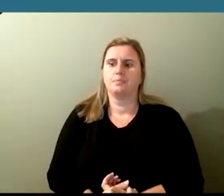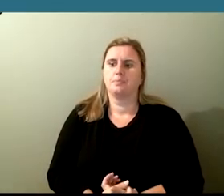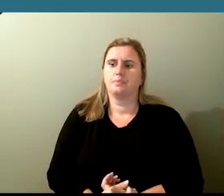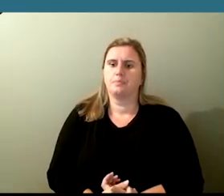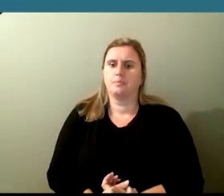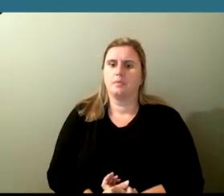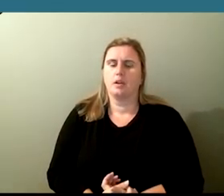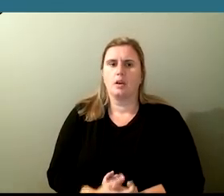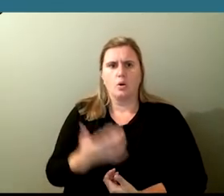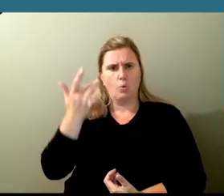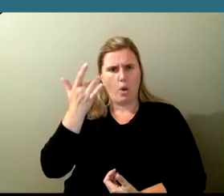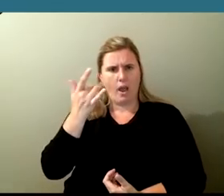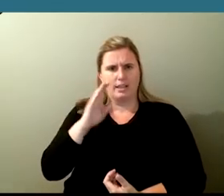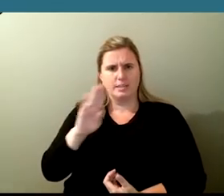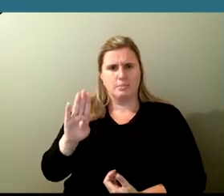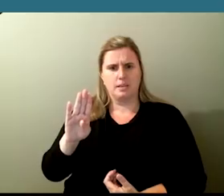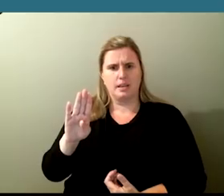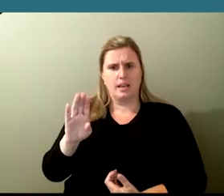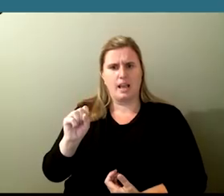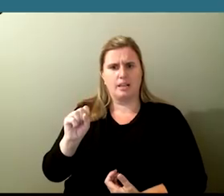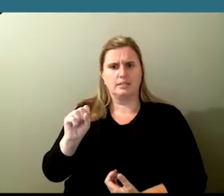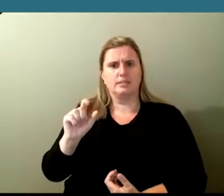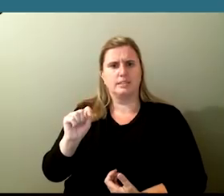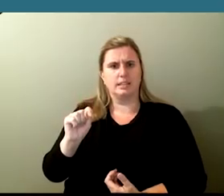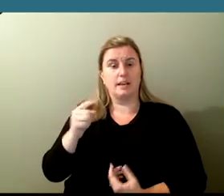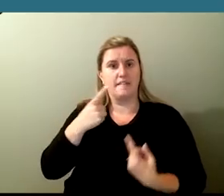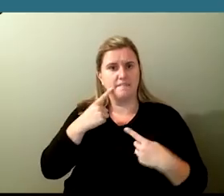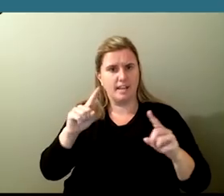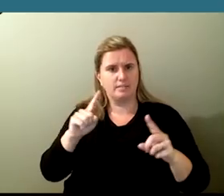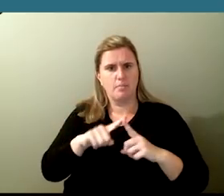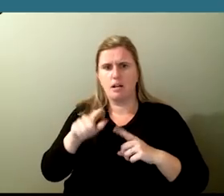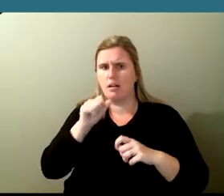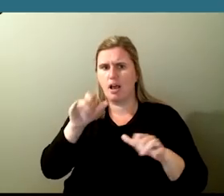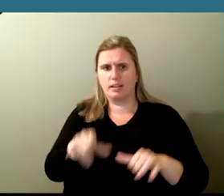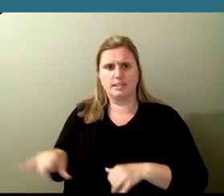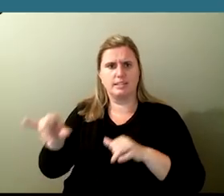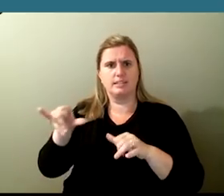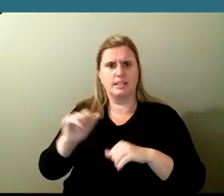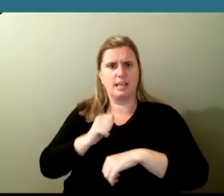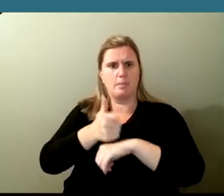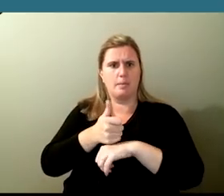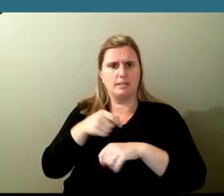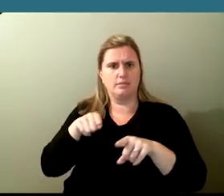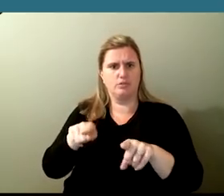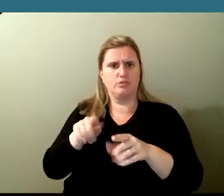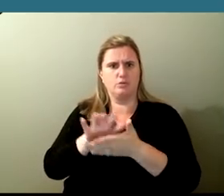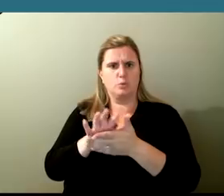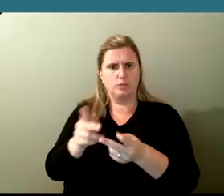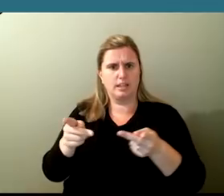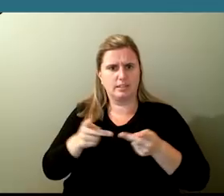So why is BST so effective, yet not consistently implemented in school settings?